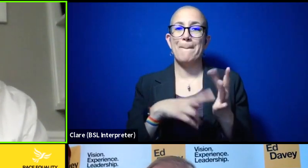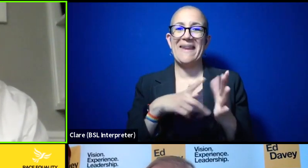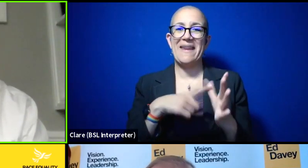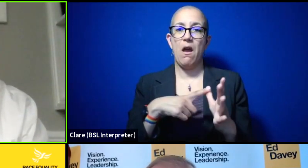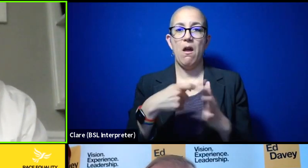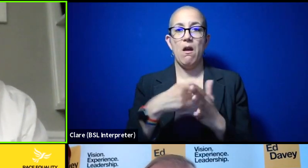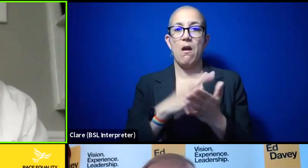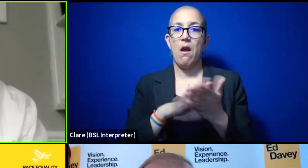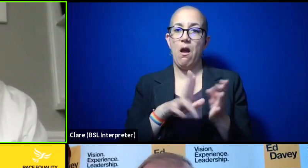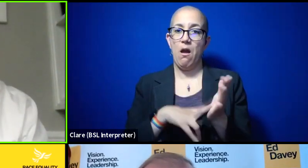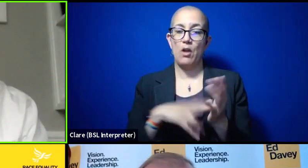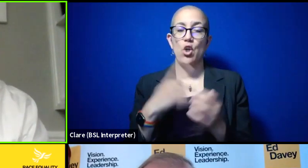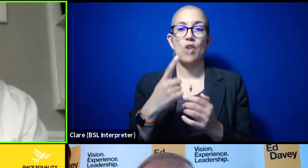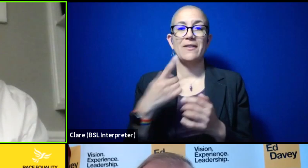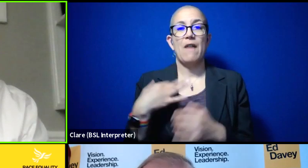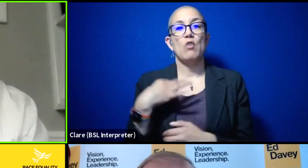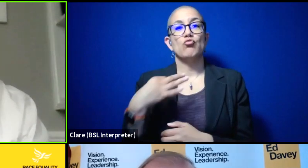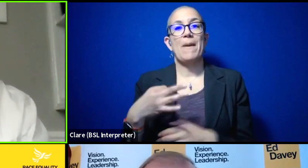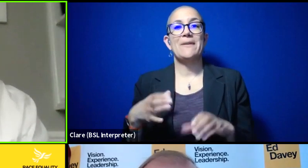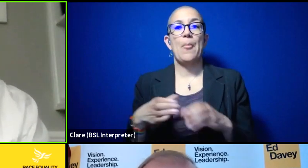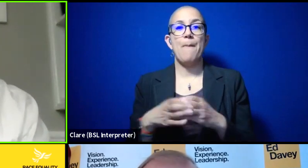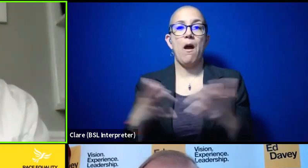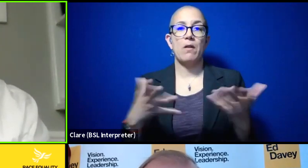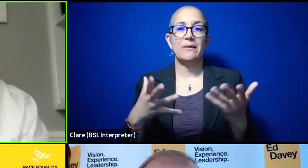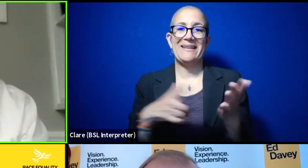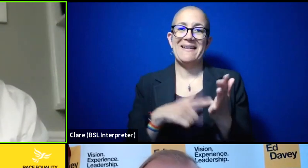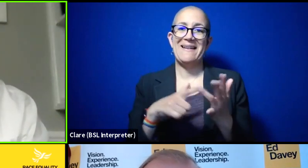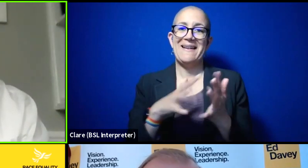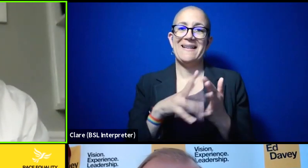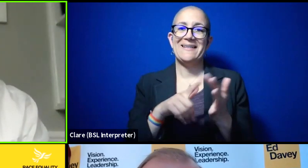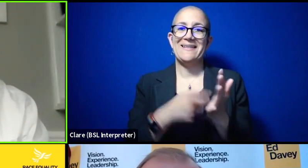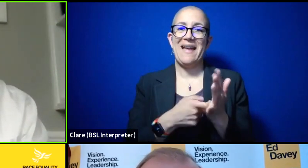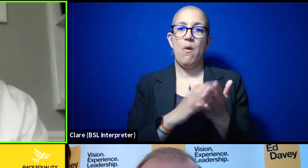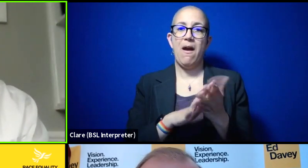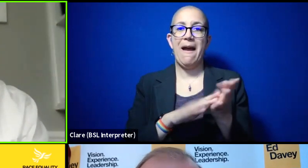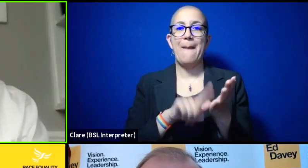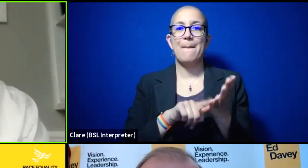party in Tower Hamlets. And she notes that following Theresa